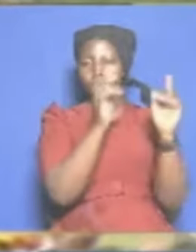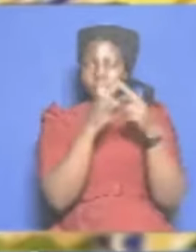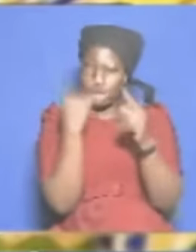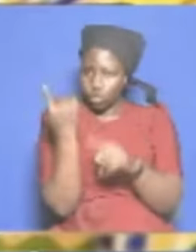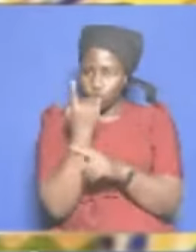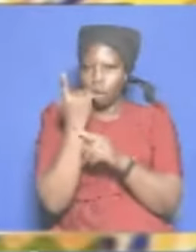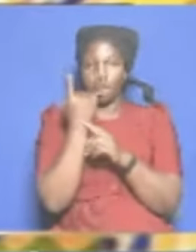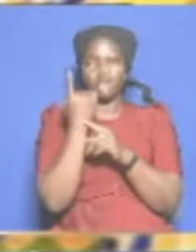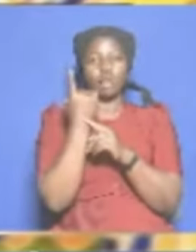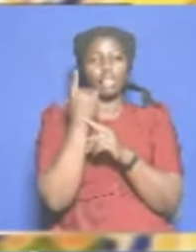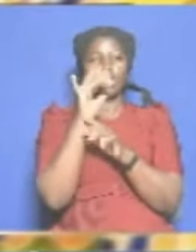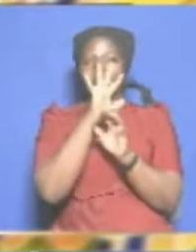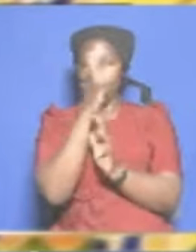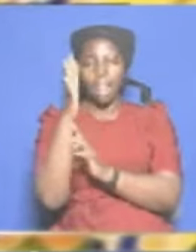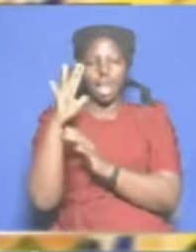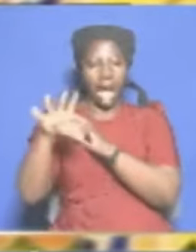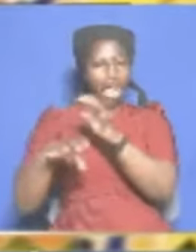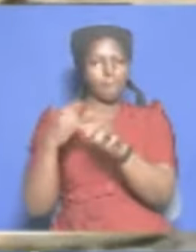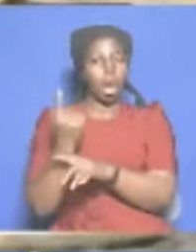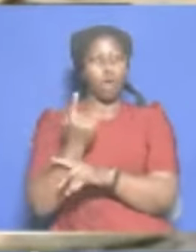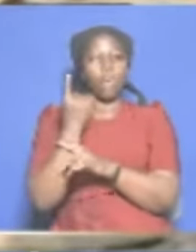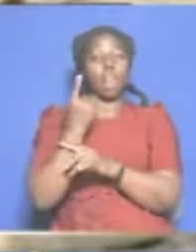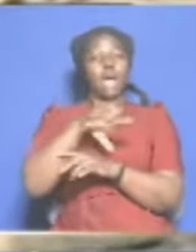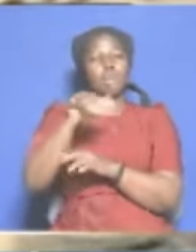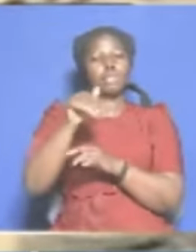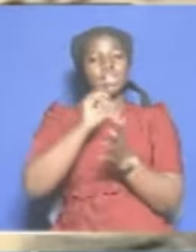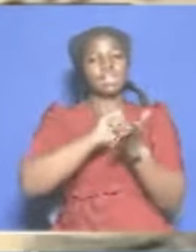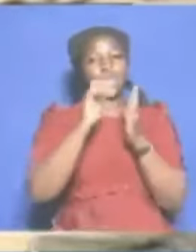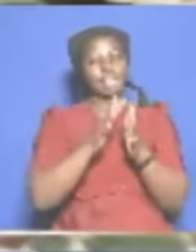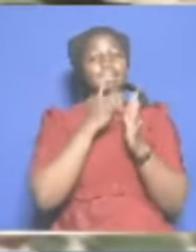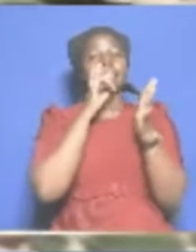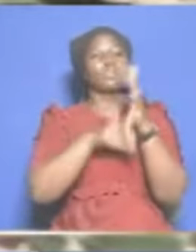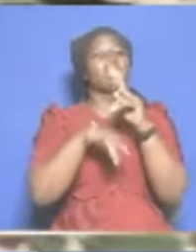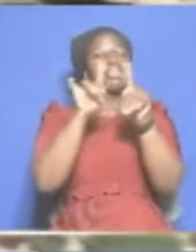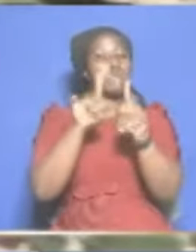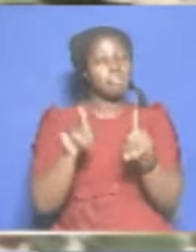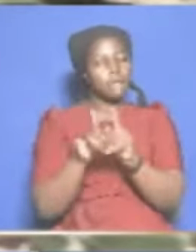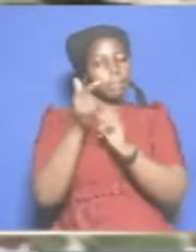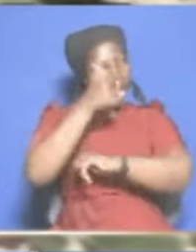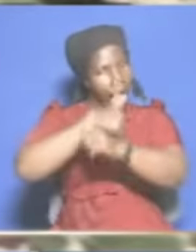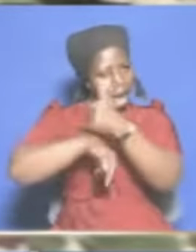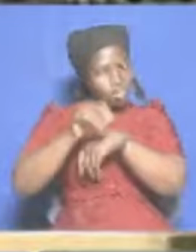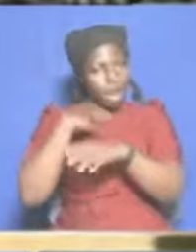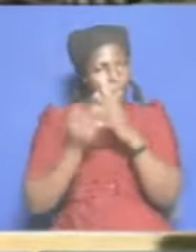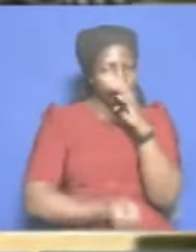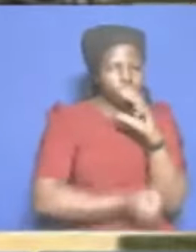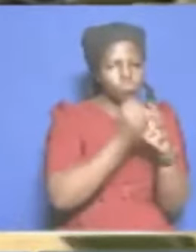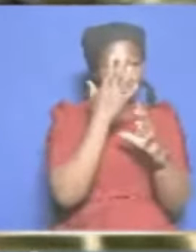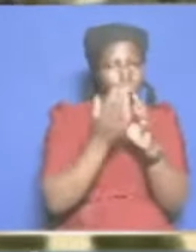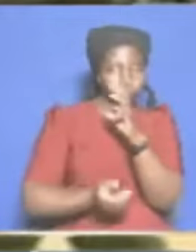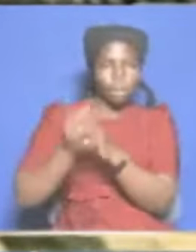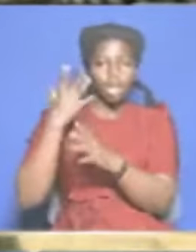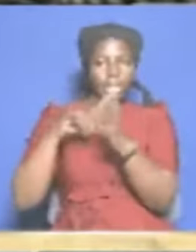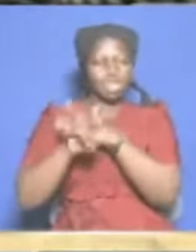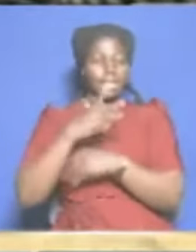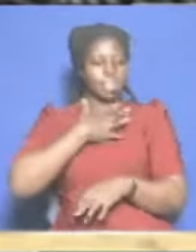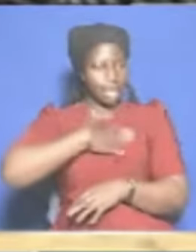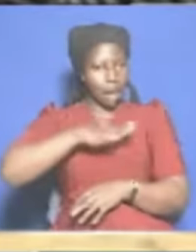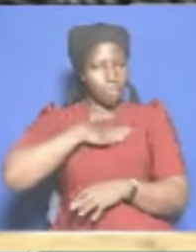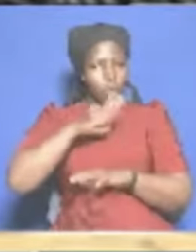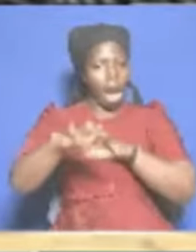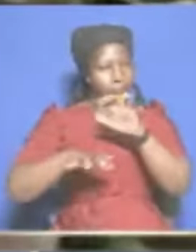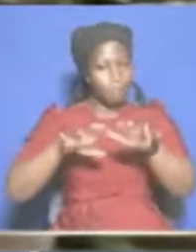yake. The county secretary noted that a similar operation had been rolled out simultaneously in Samburu Game Reserve in